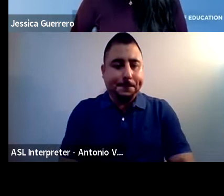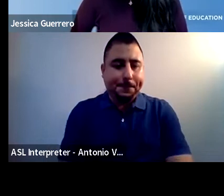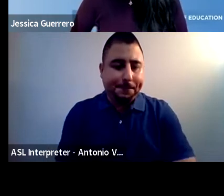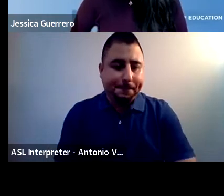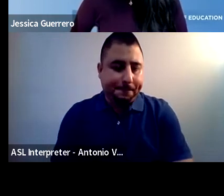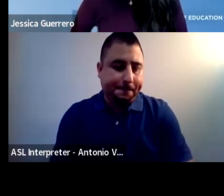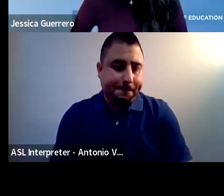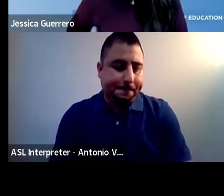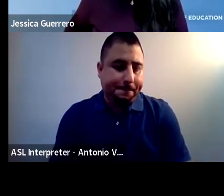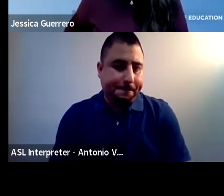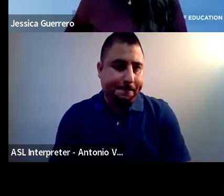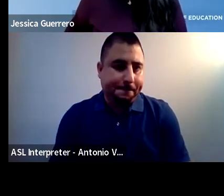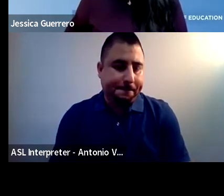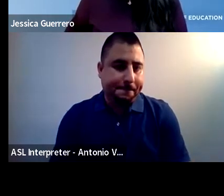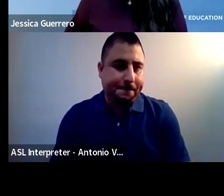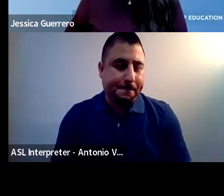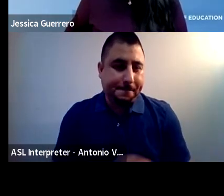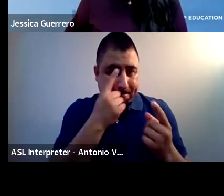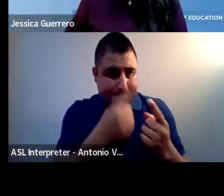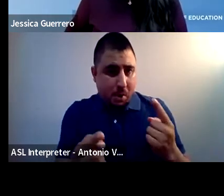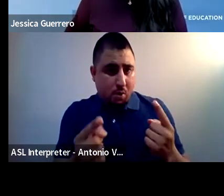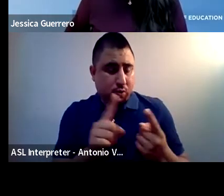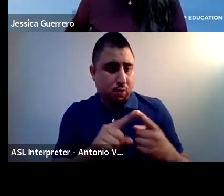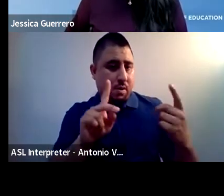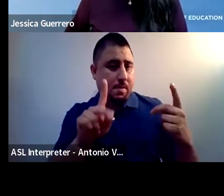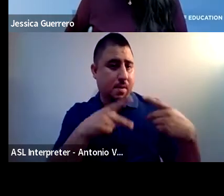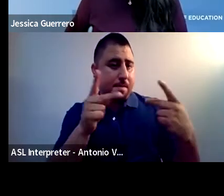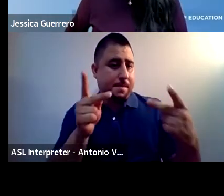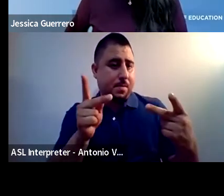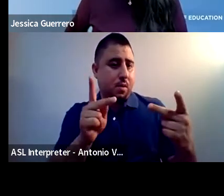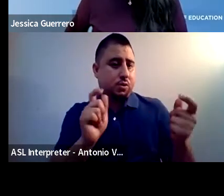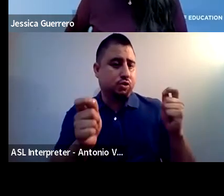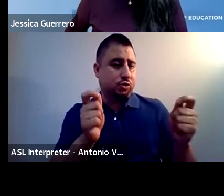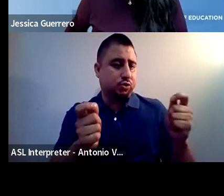Is Lynette Gilliam opposed to the proposed changes?